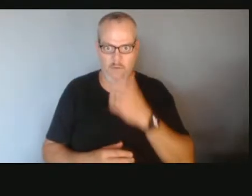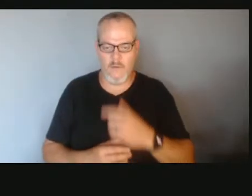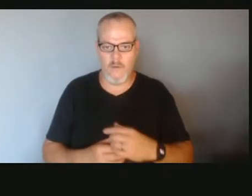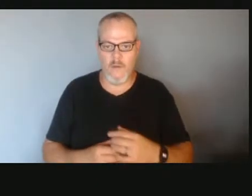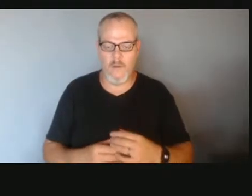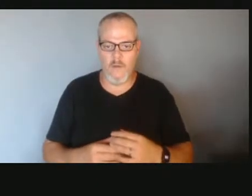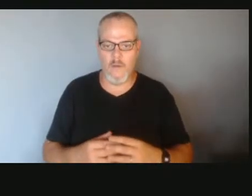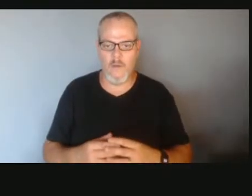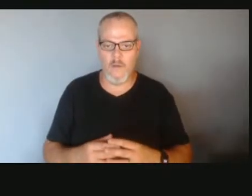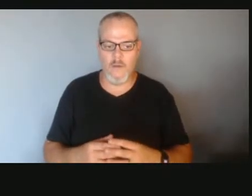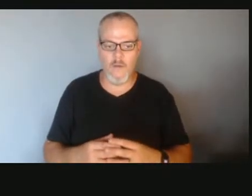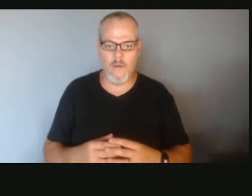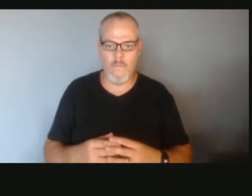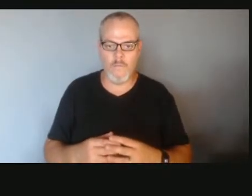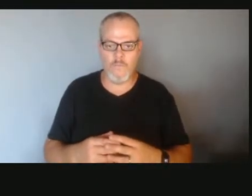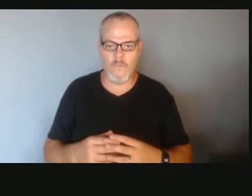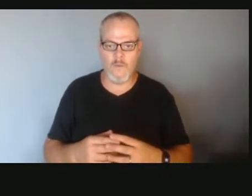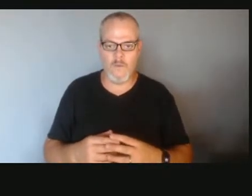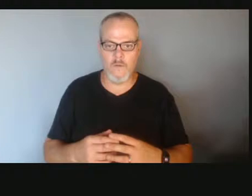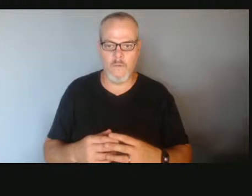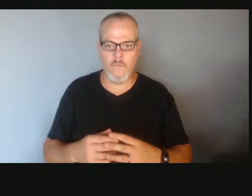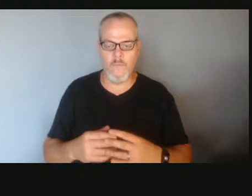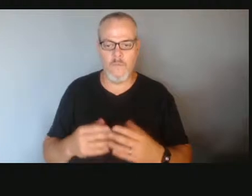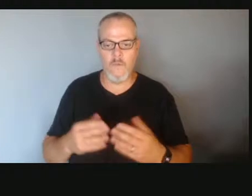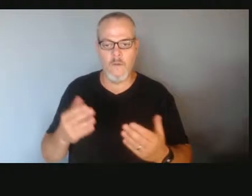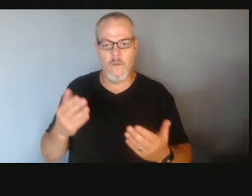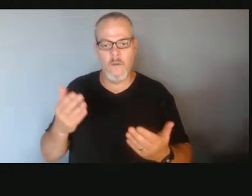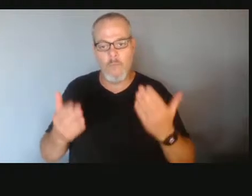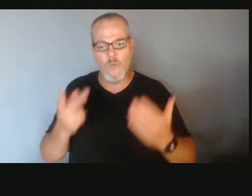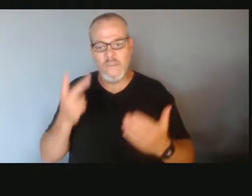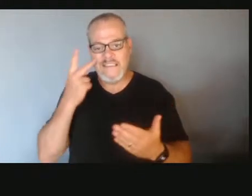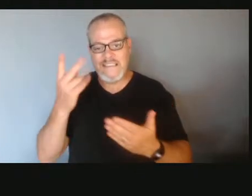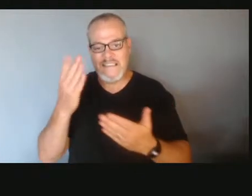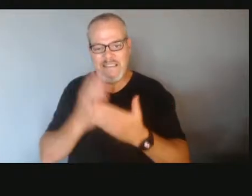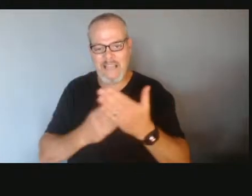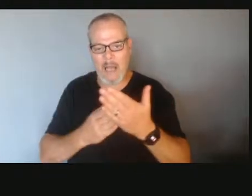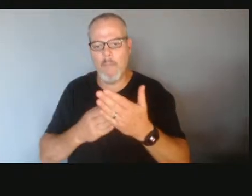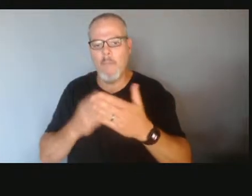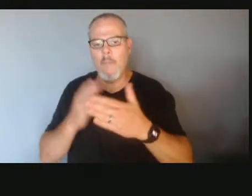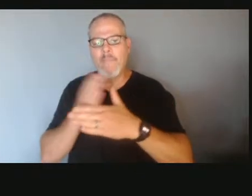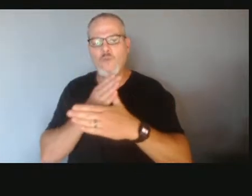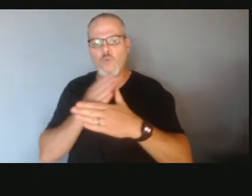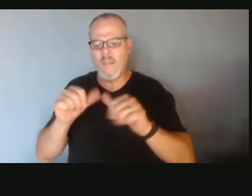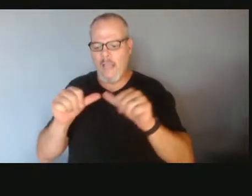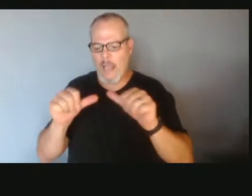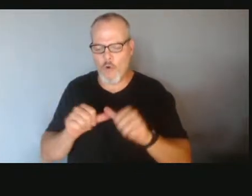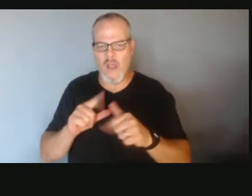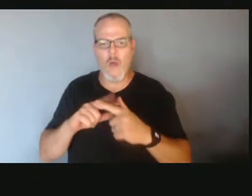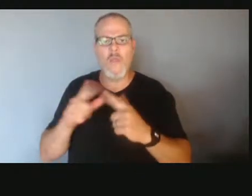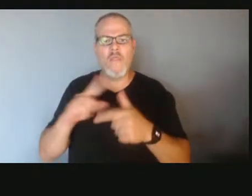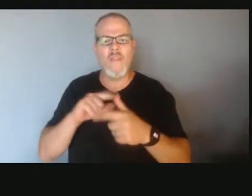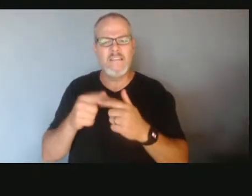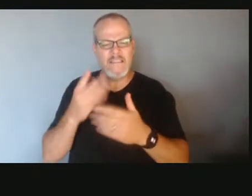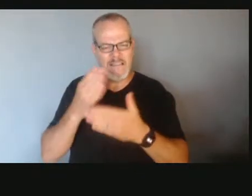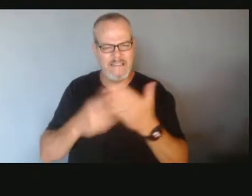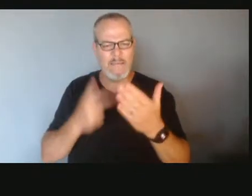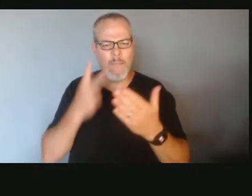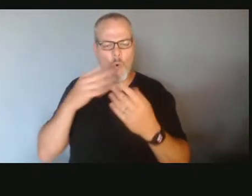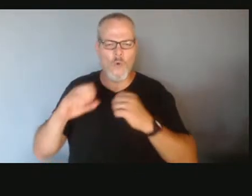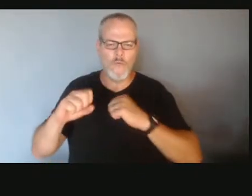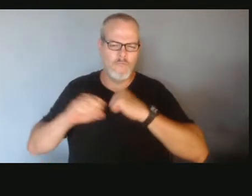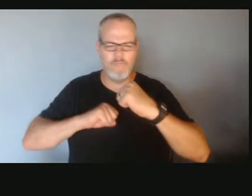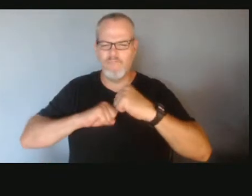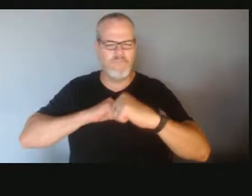for the tremor in a pipe. And now we're seeing the tremor in a pipe and some extra rumblings further out showing the pressure is